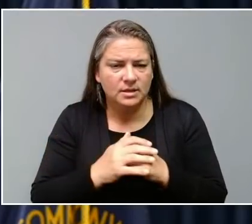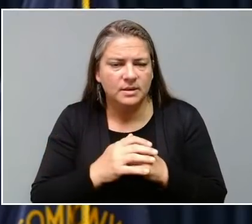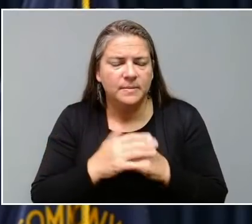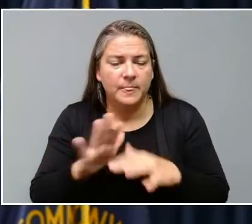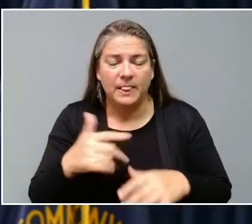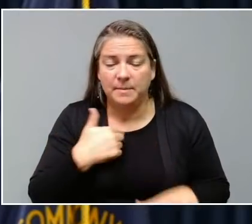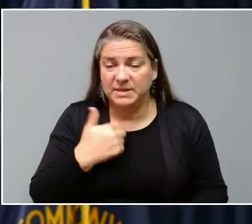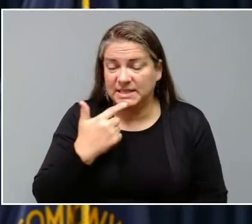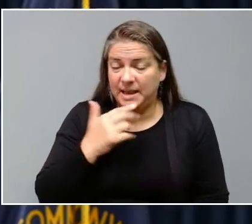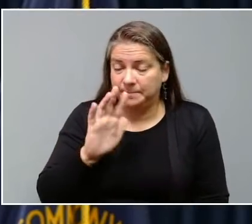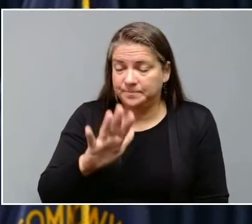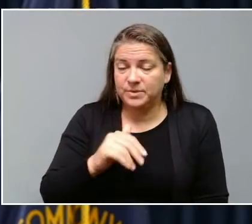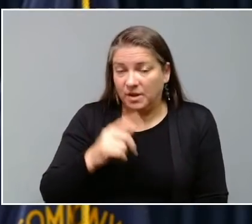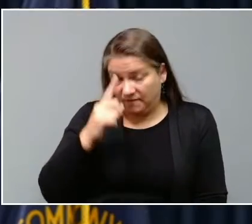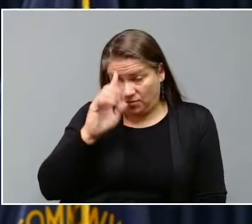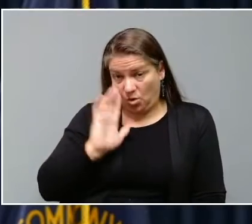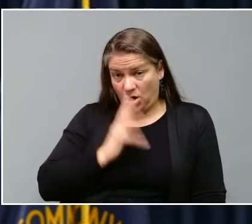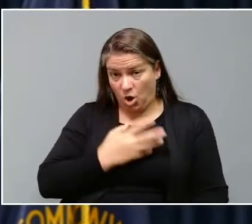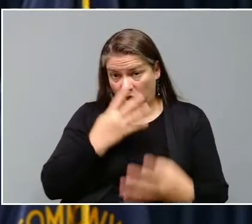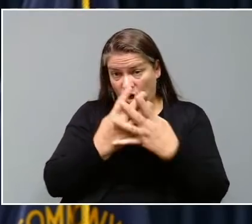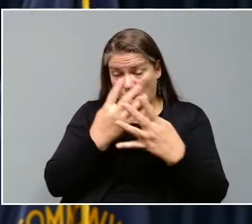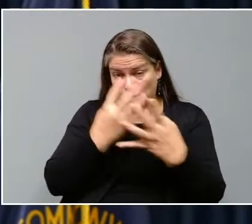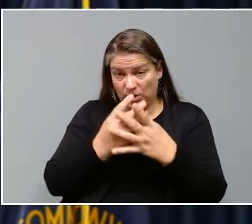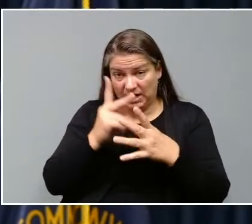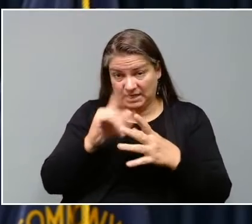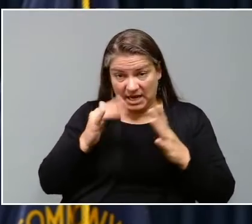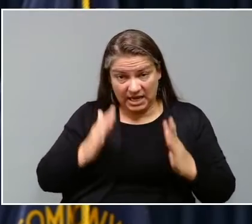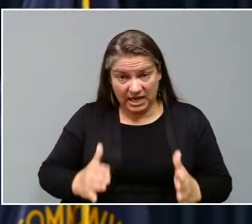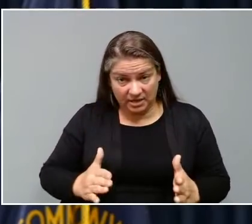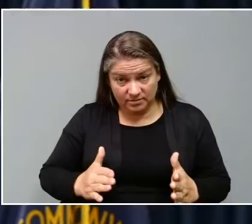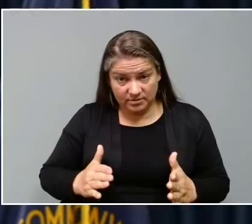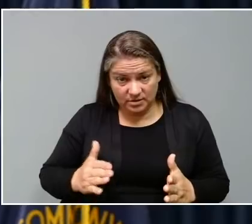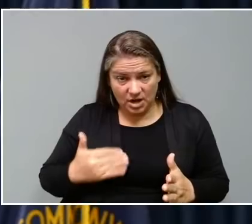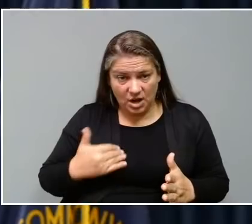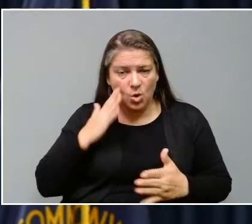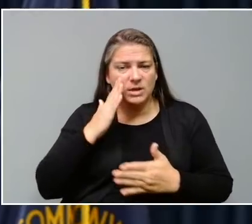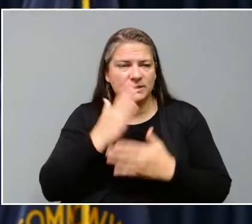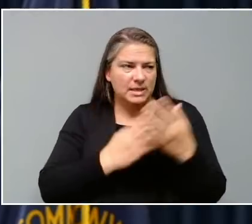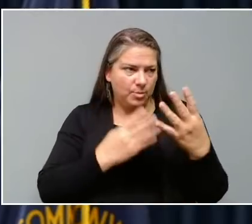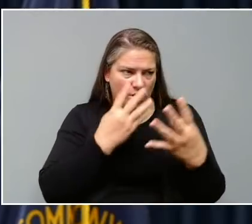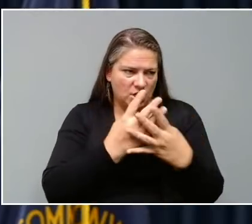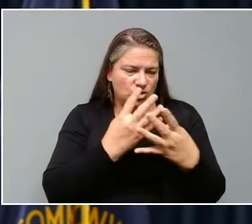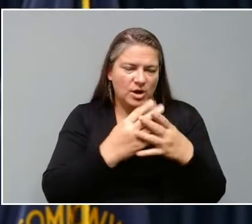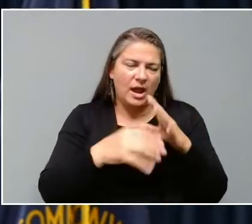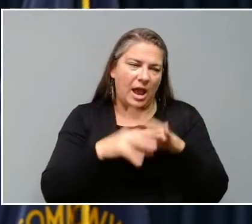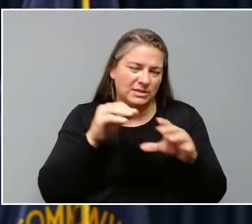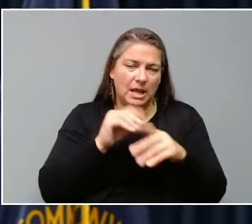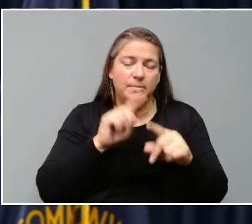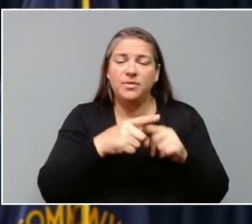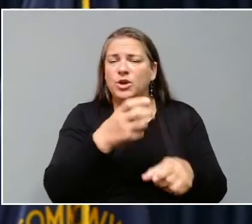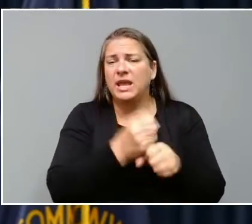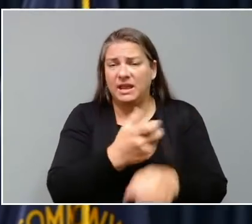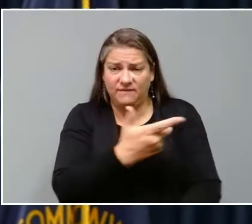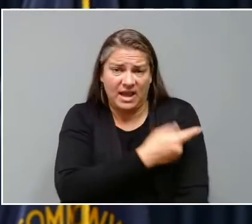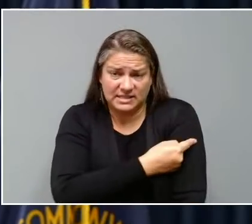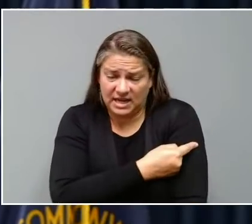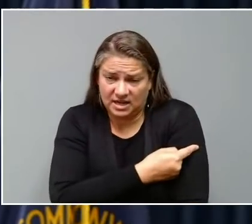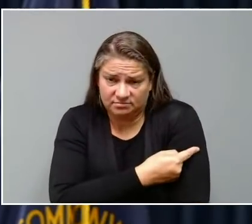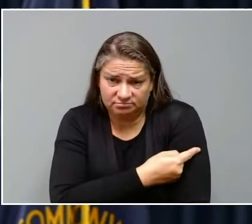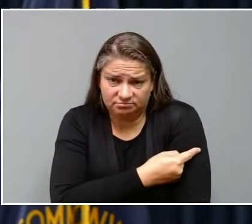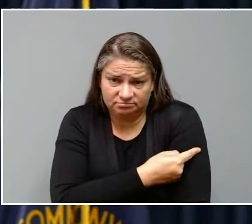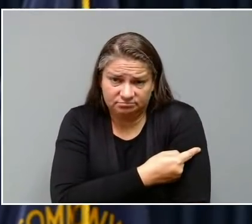for our incarcerated Kentuckians, and I know we incarcerate some that are outside, they're getting vaccinated at an incredible